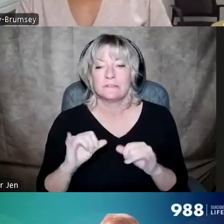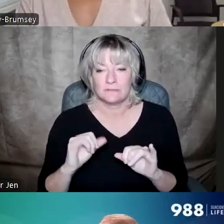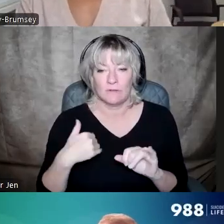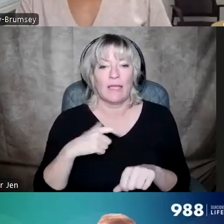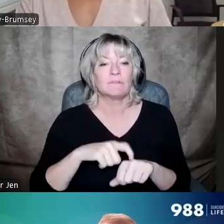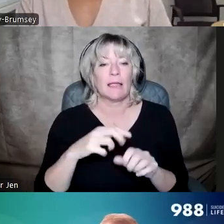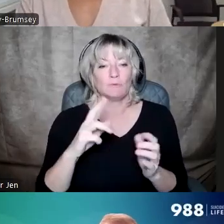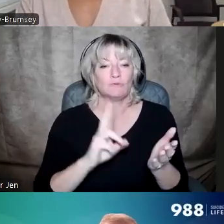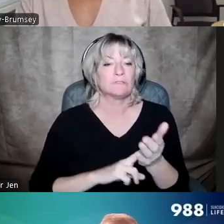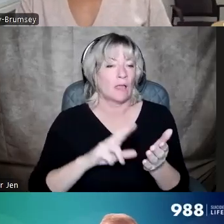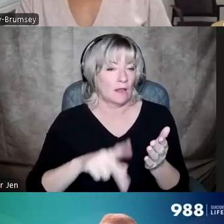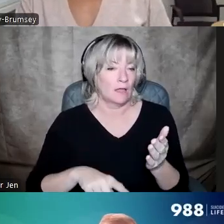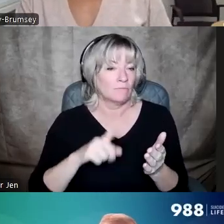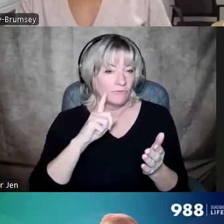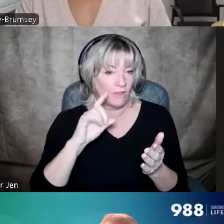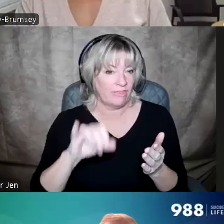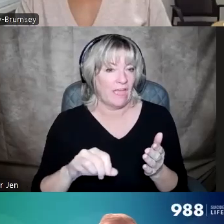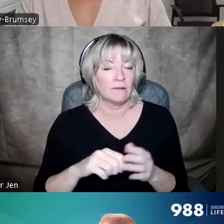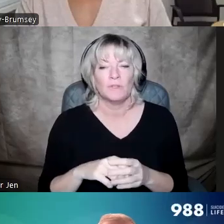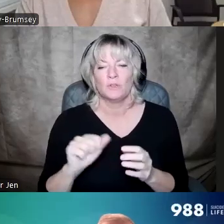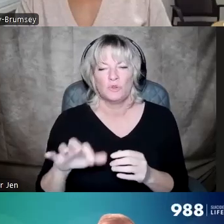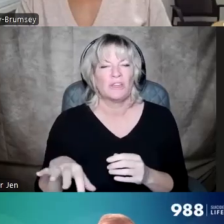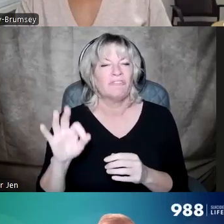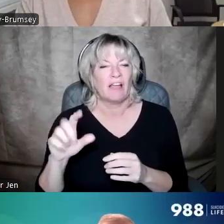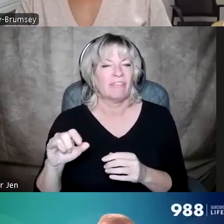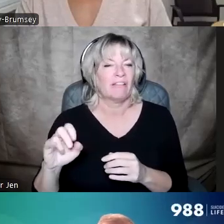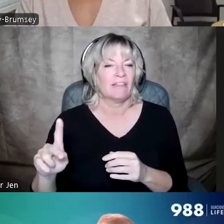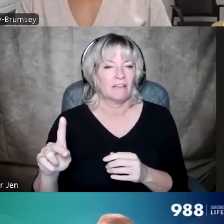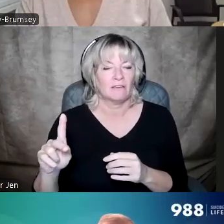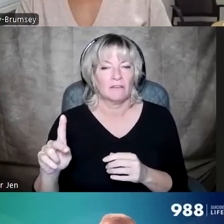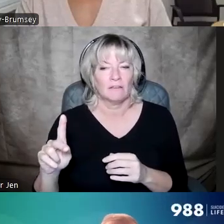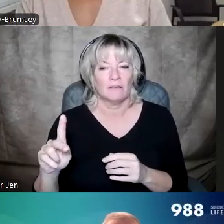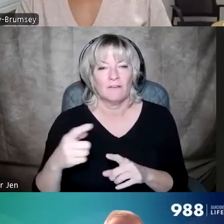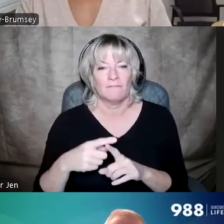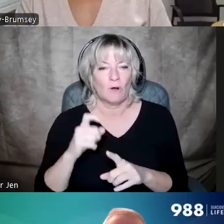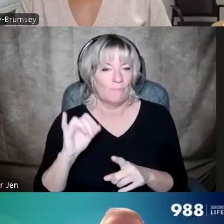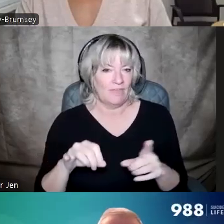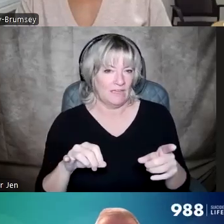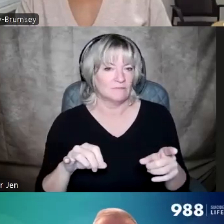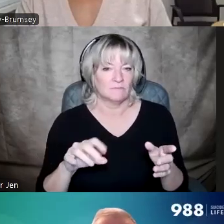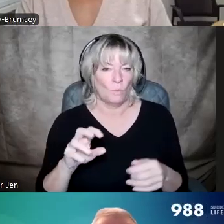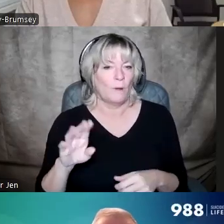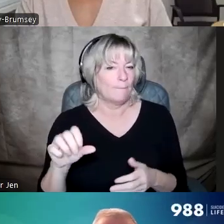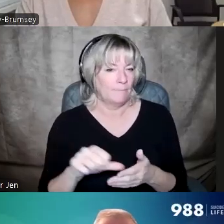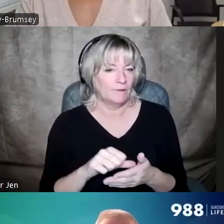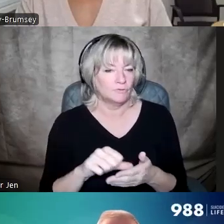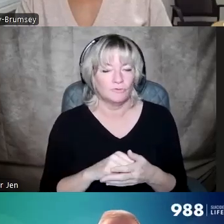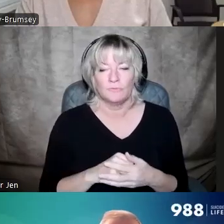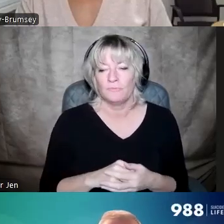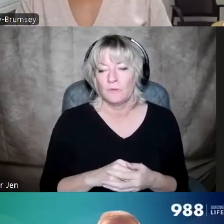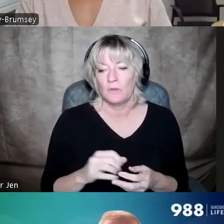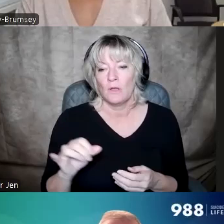register for that. And you can find the registration link directly from that same page. And then